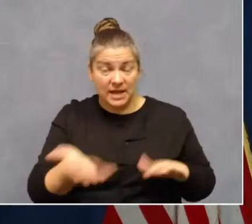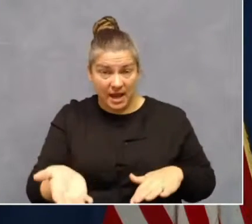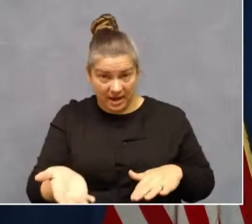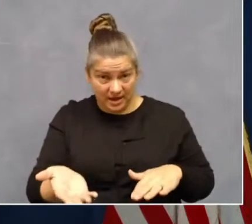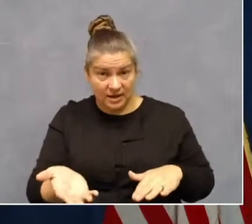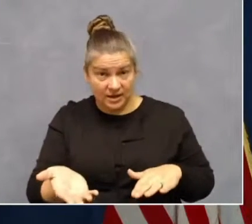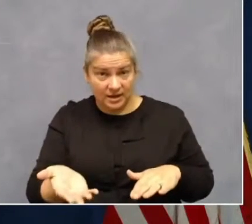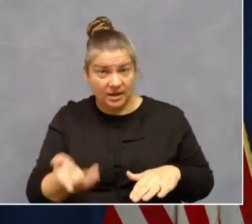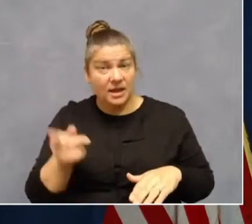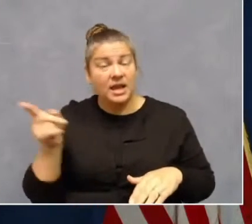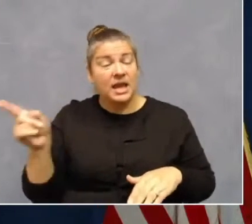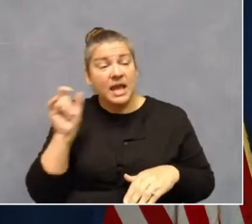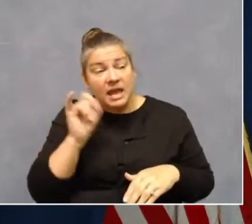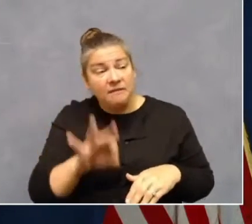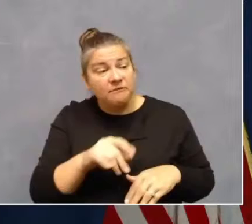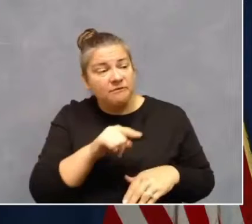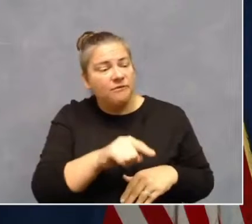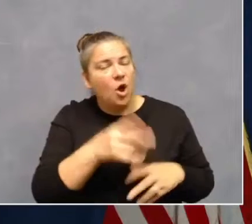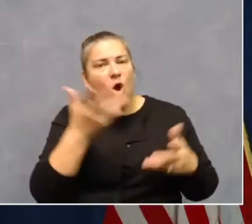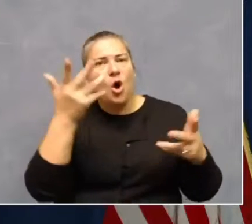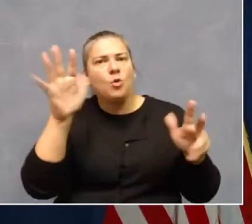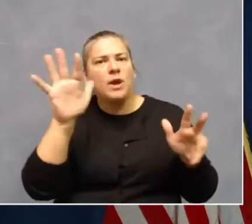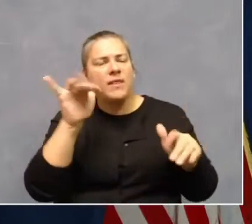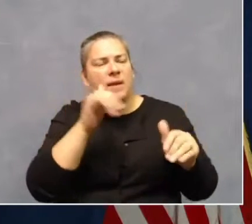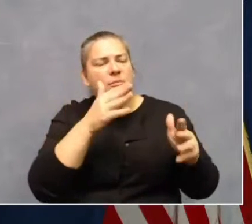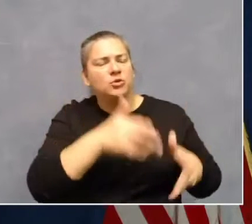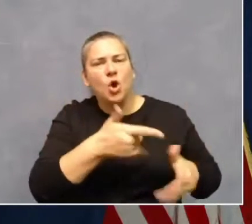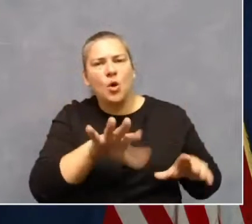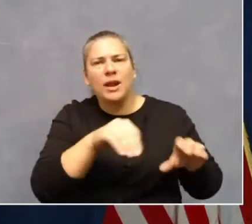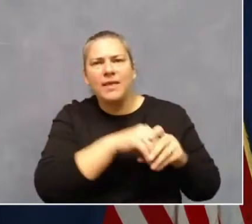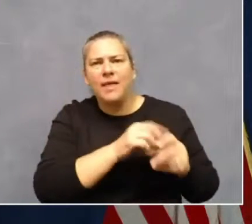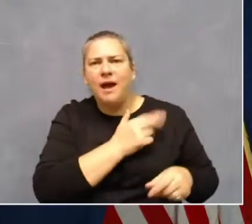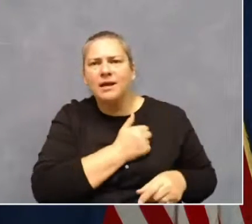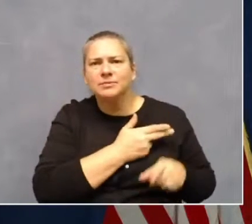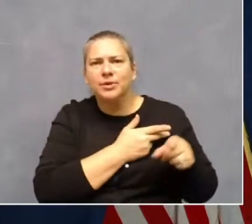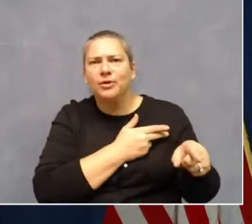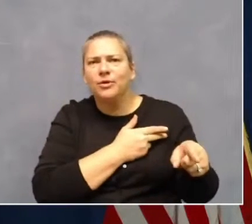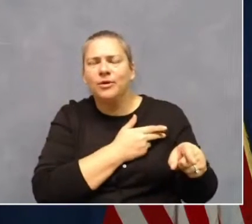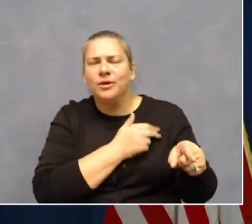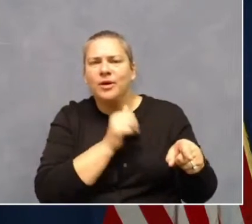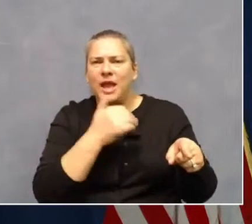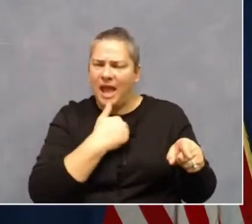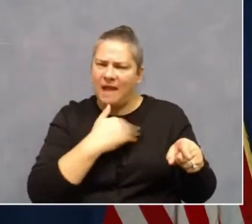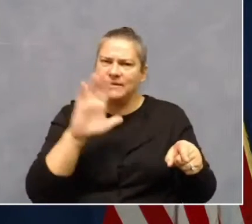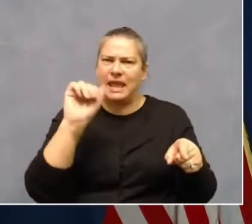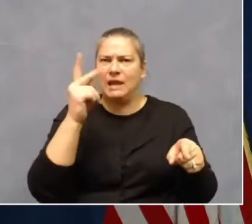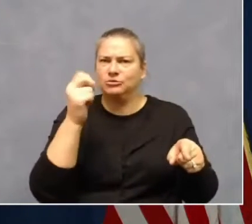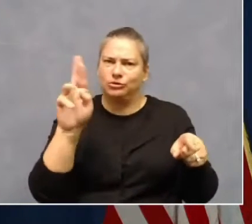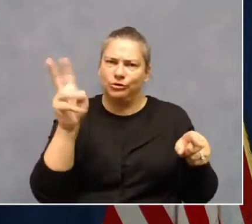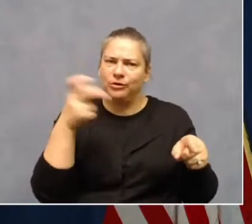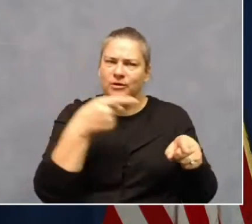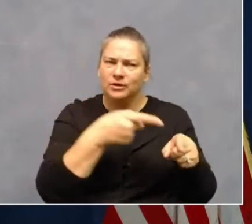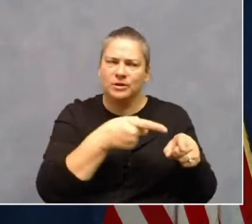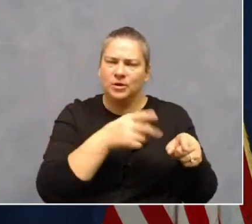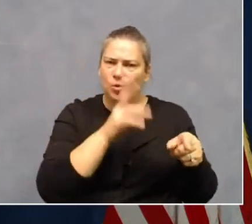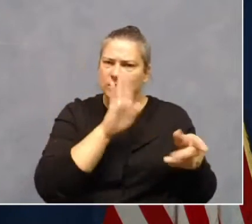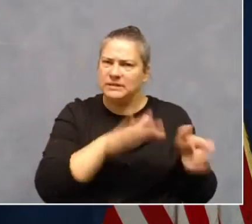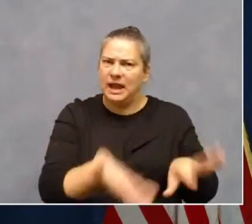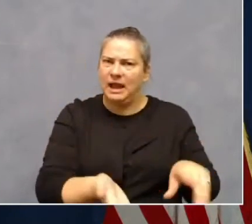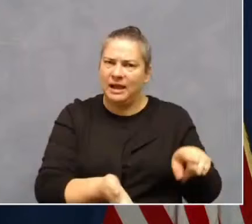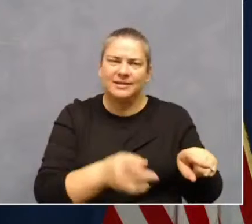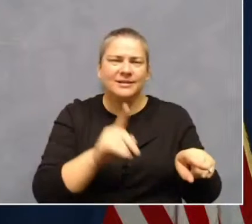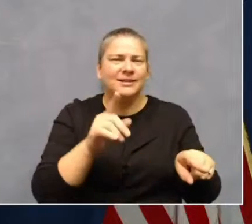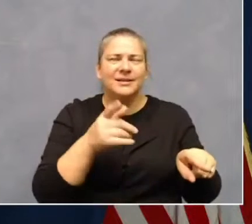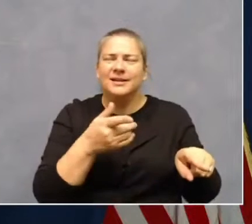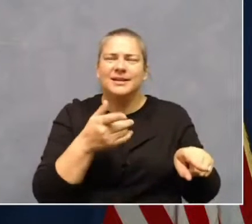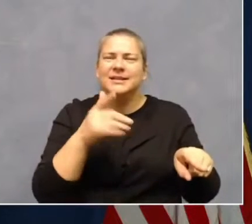if somebody was already in that hospital dying of that terminal cancer, just like that person in the car wreck, they'll